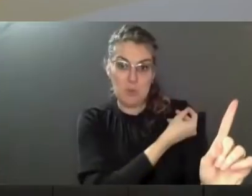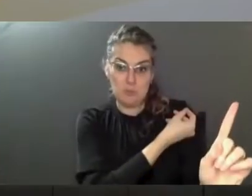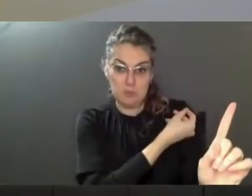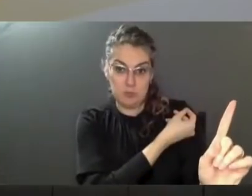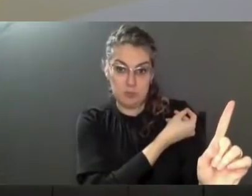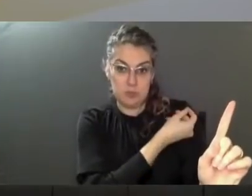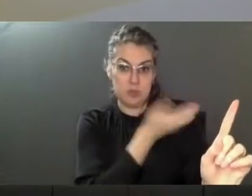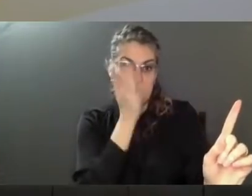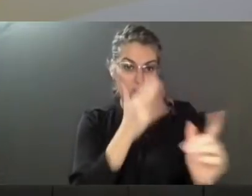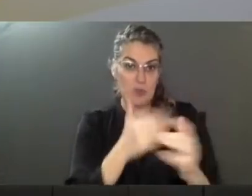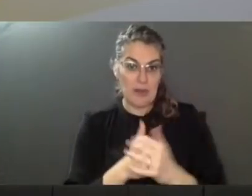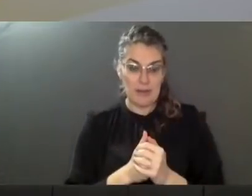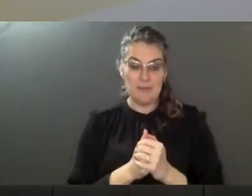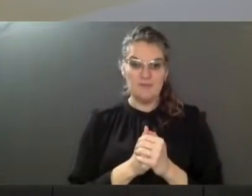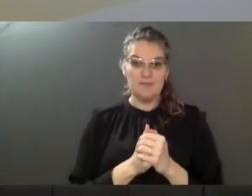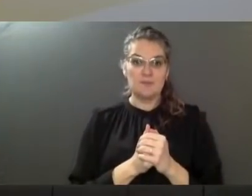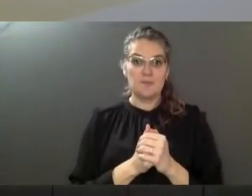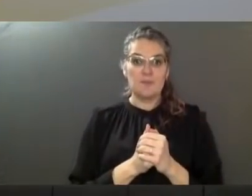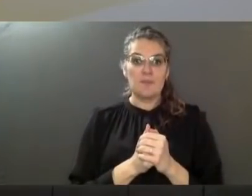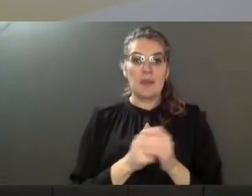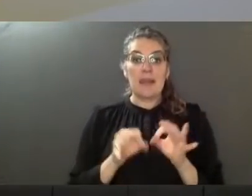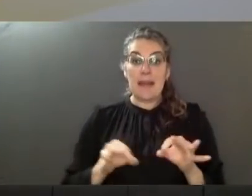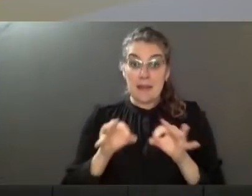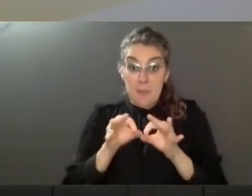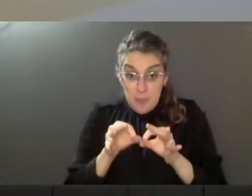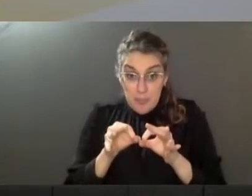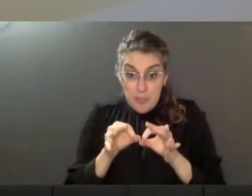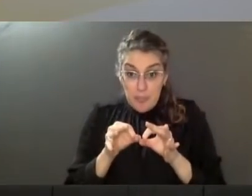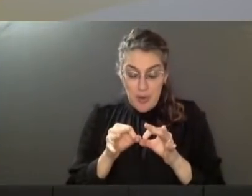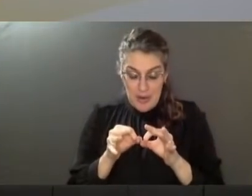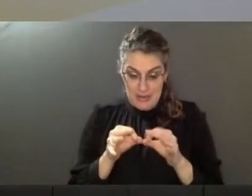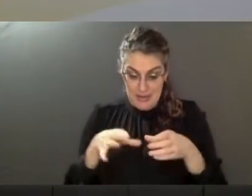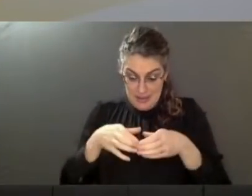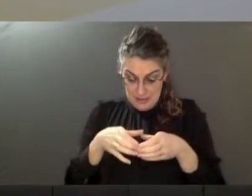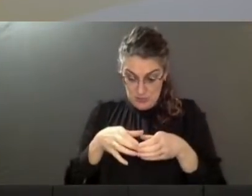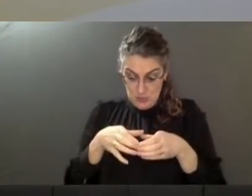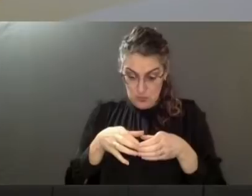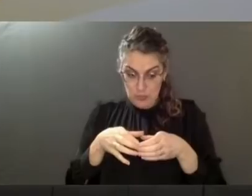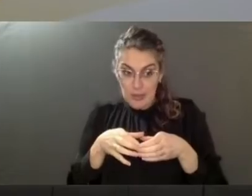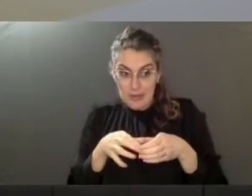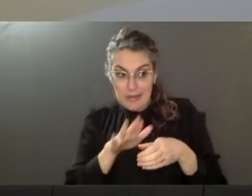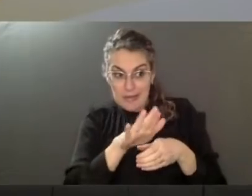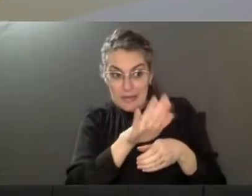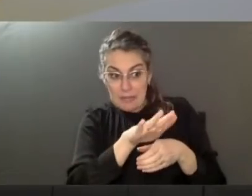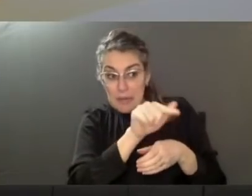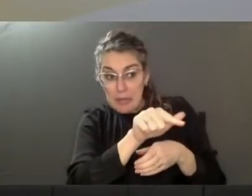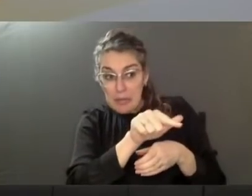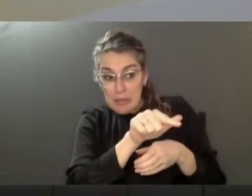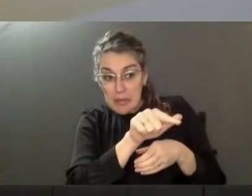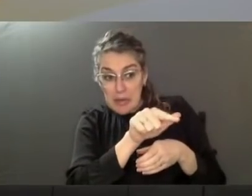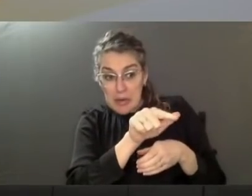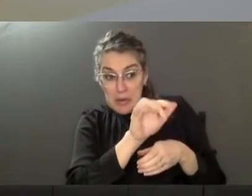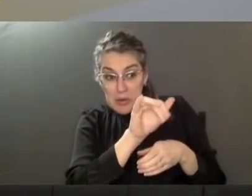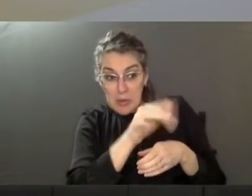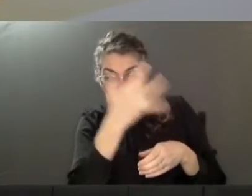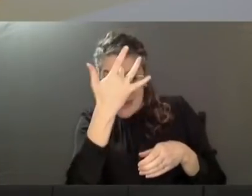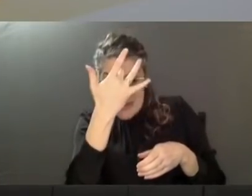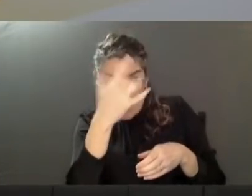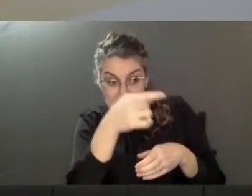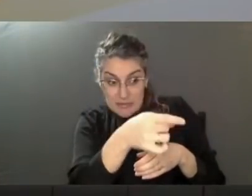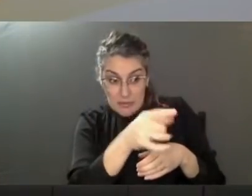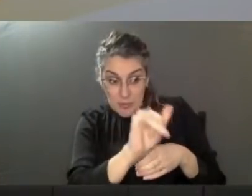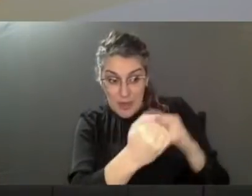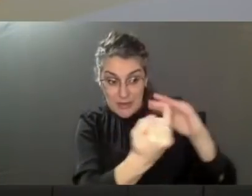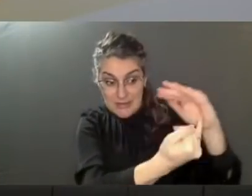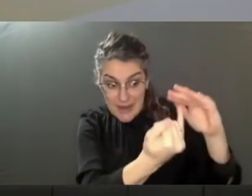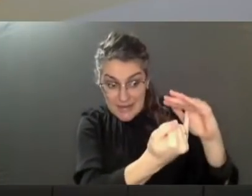go home with family who are isolating or traveling outside the province would be important.